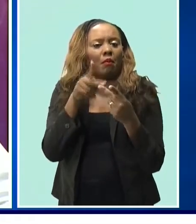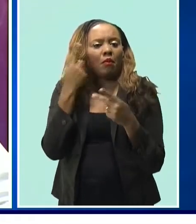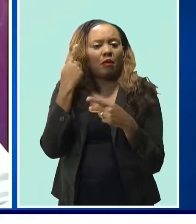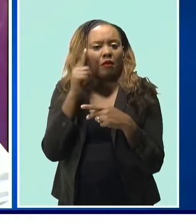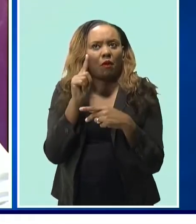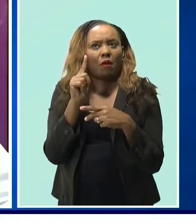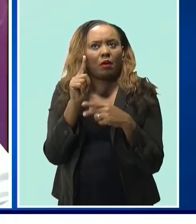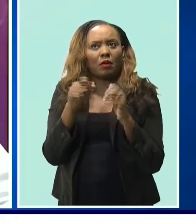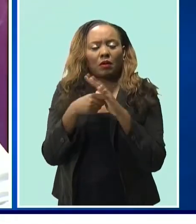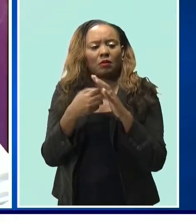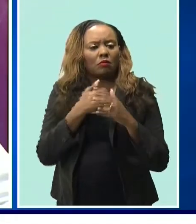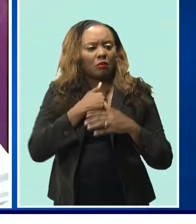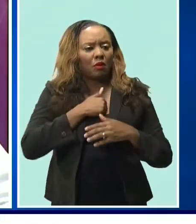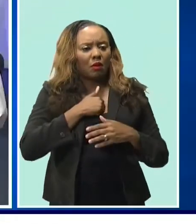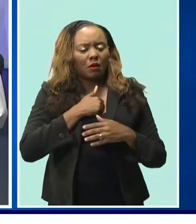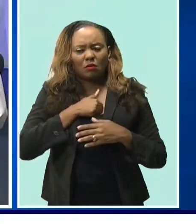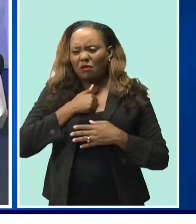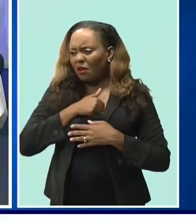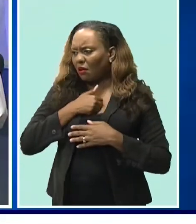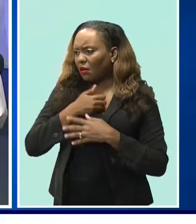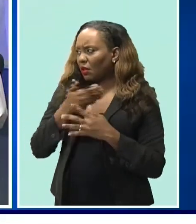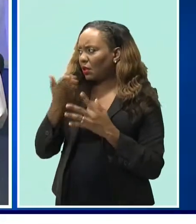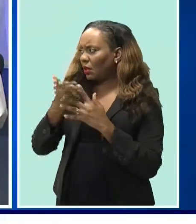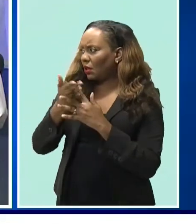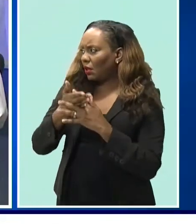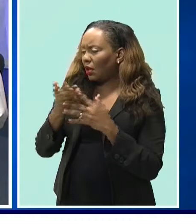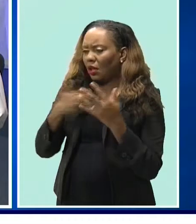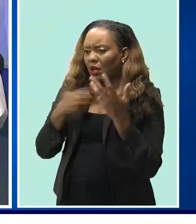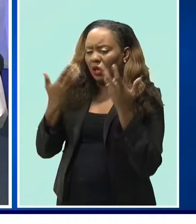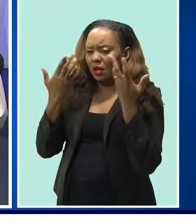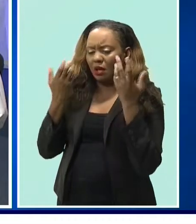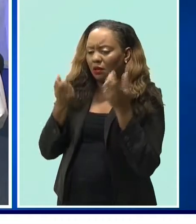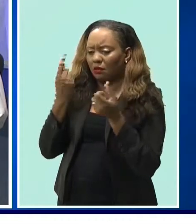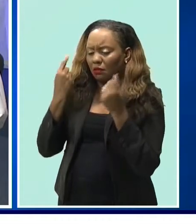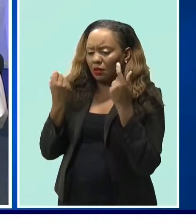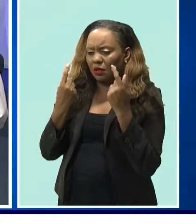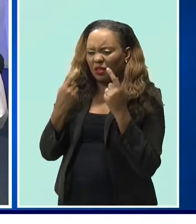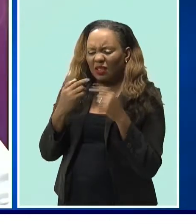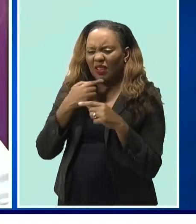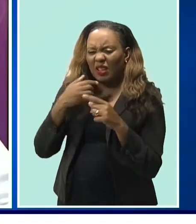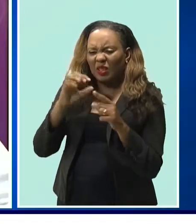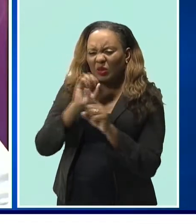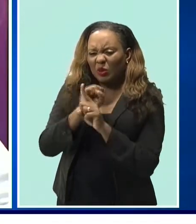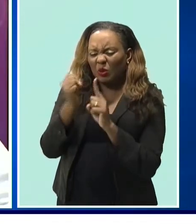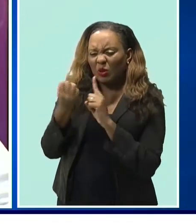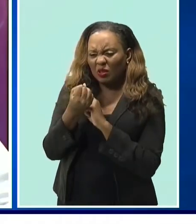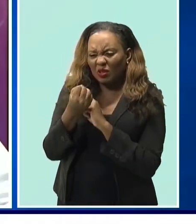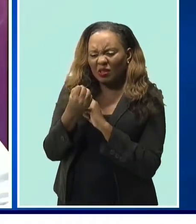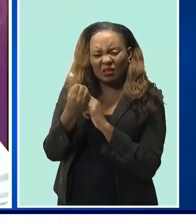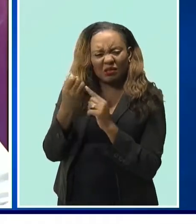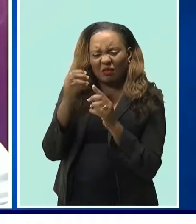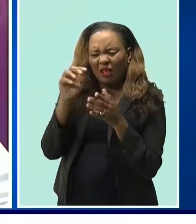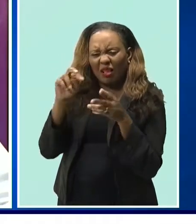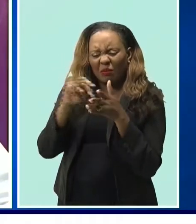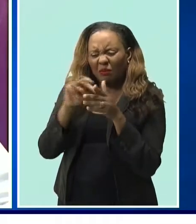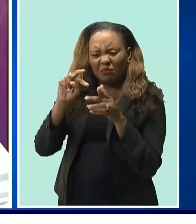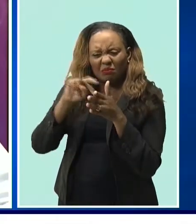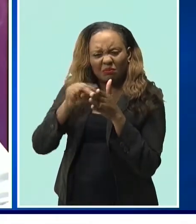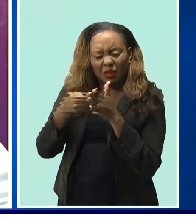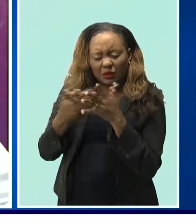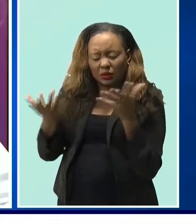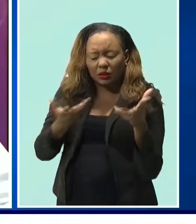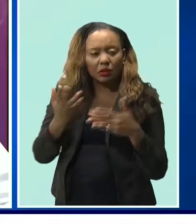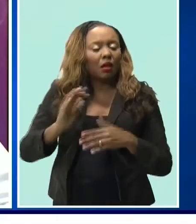from COVID-19. Sorry to interrupt, but when you say socio-demographic, could you break that down for me, please? So the structure of our